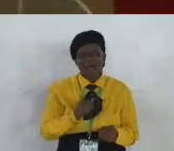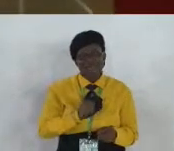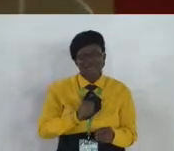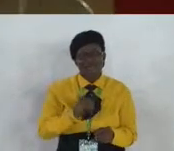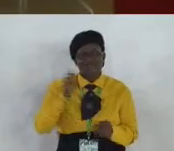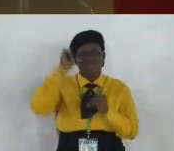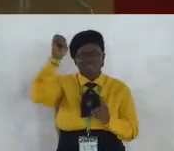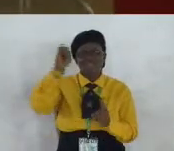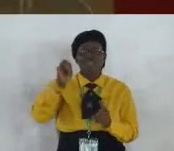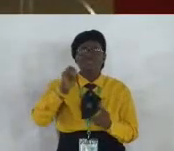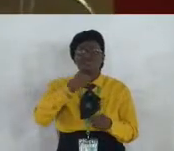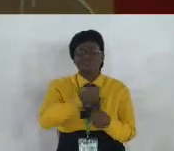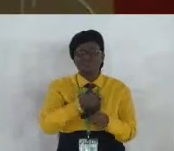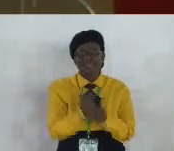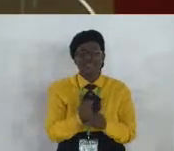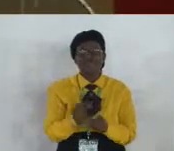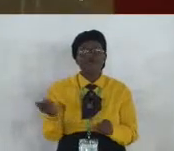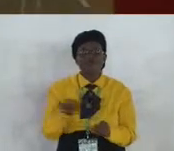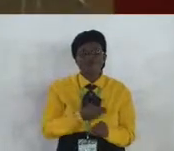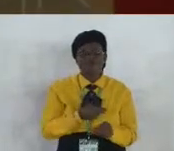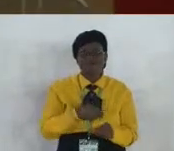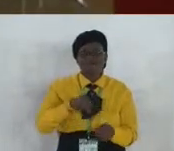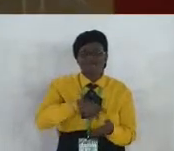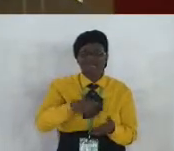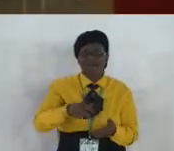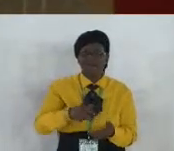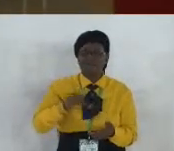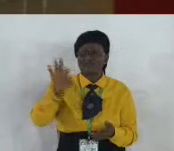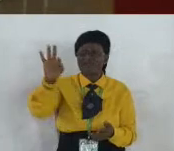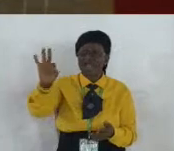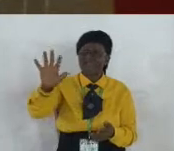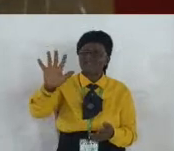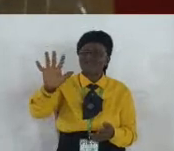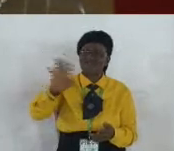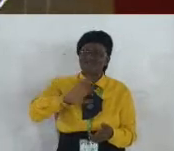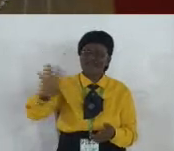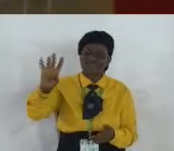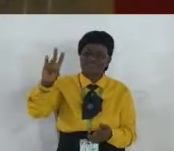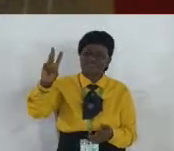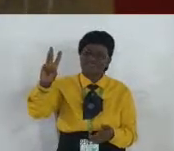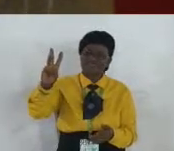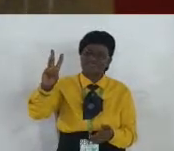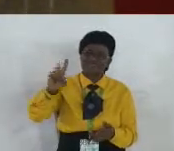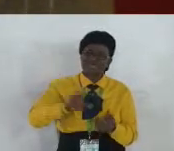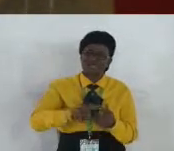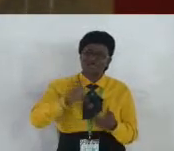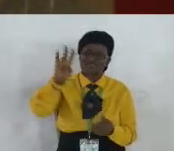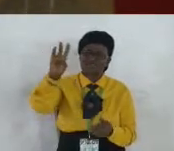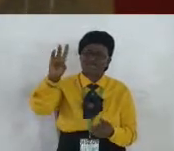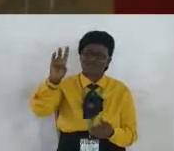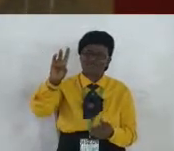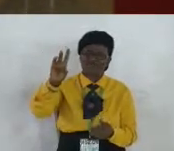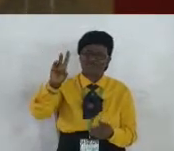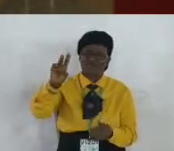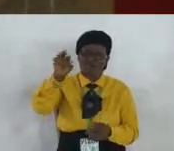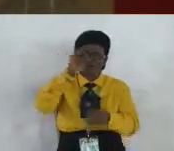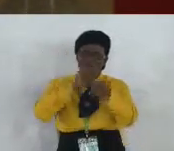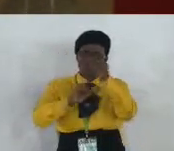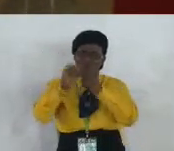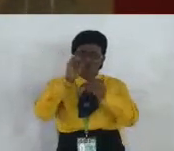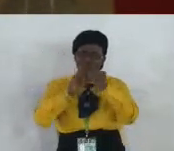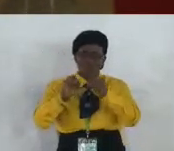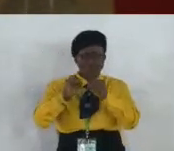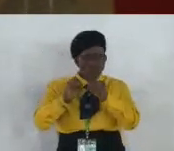Psalm 95 verse 6 to 7. Psalm 95 verse 6 to 7. Oh,